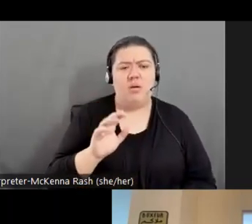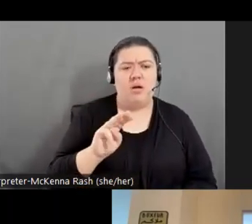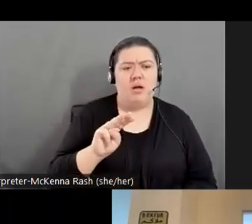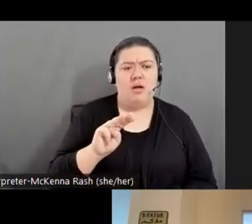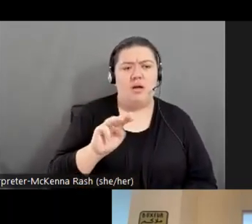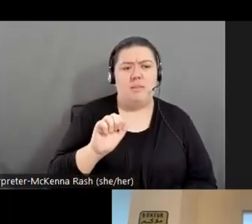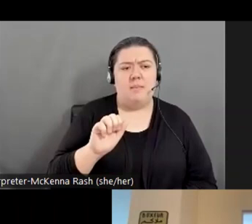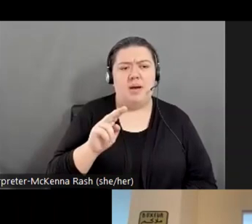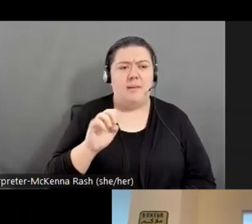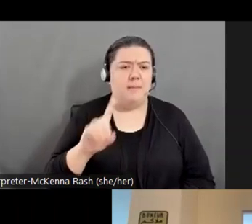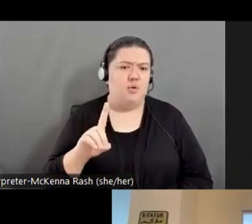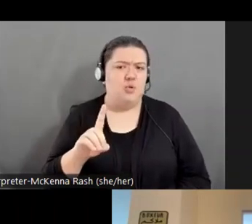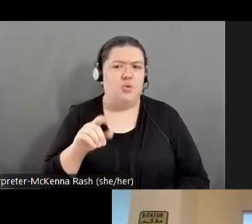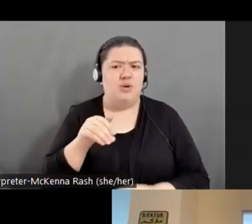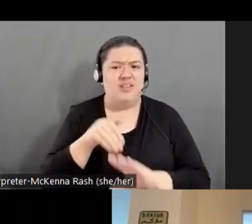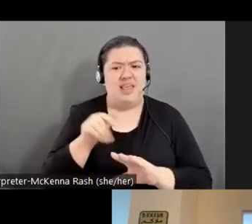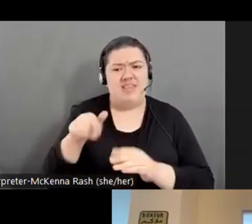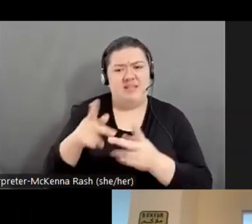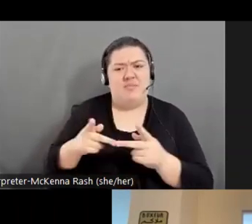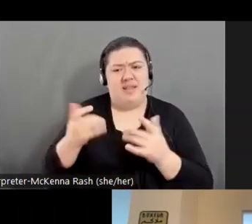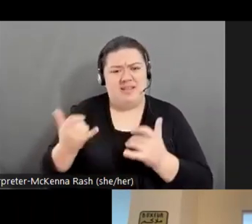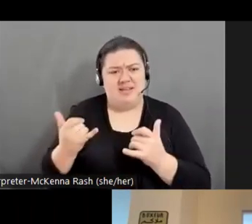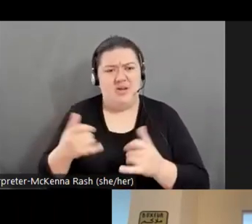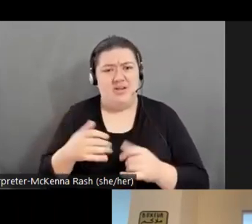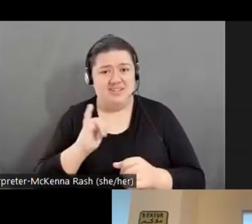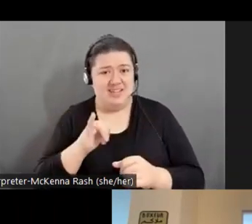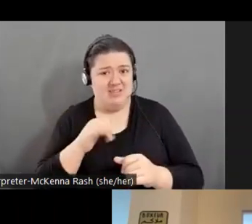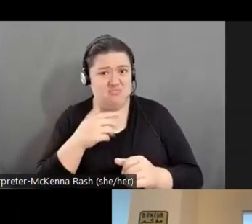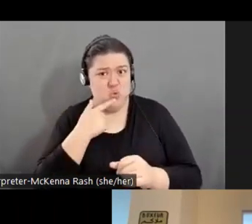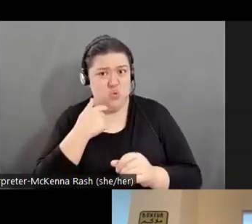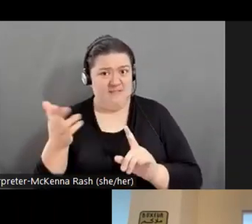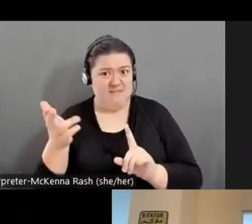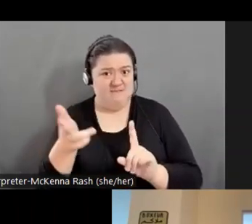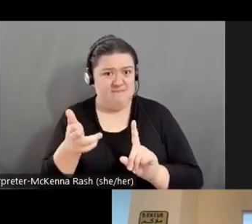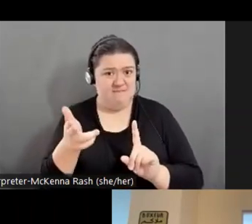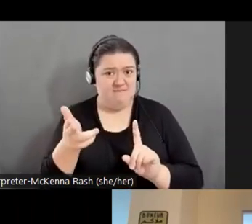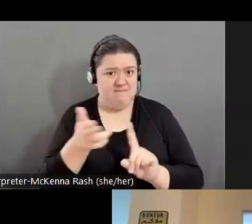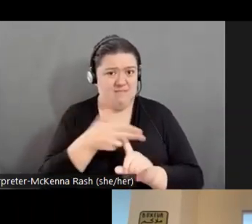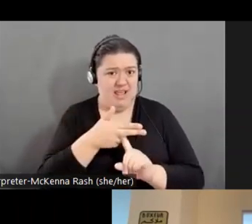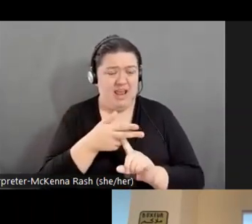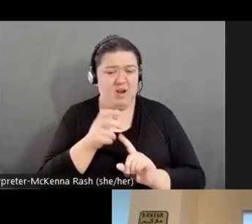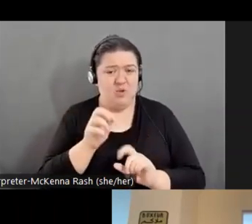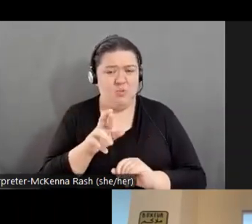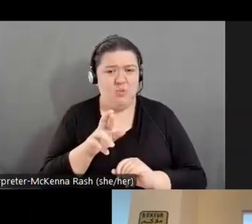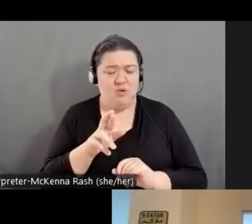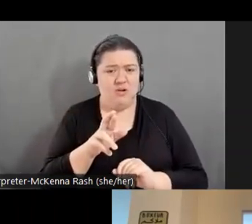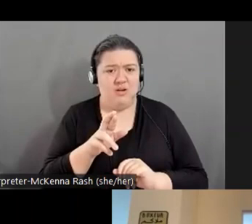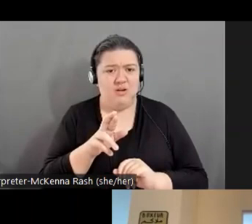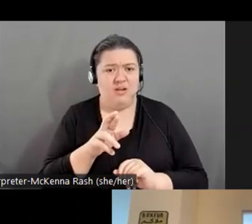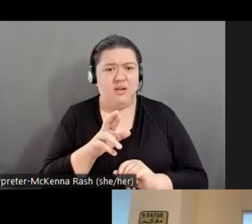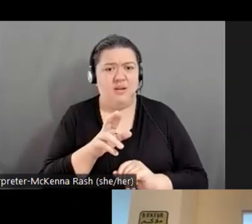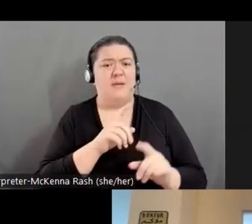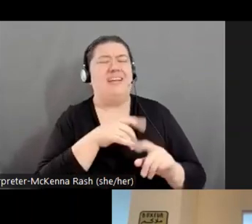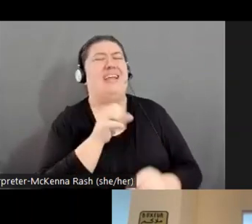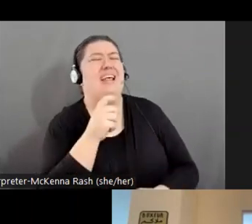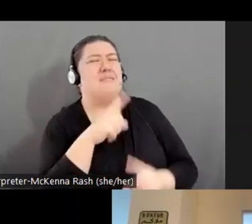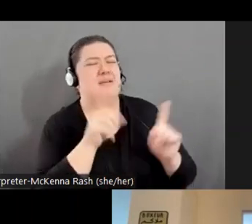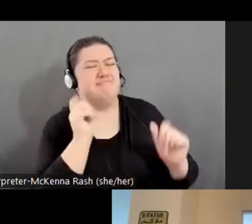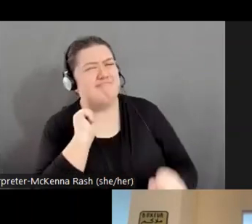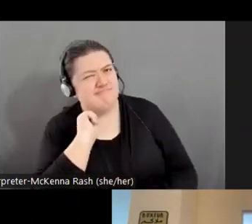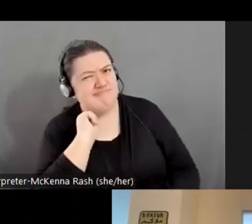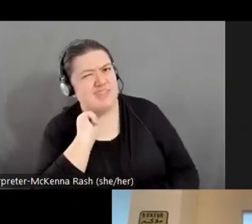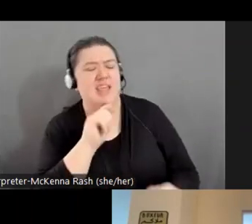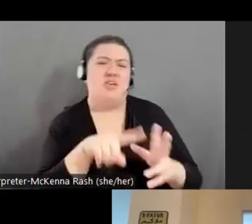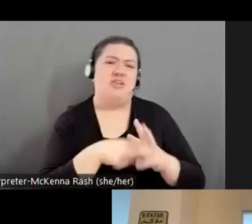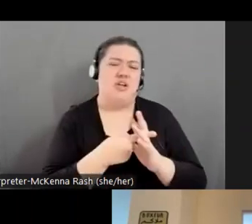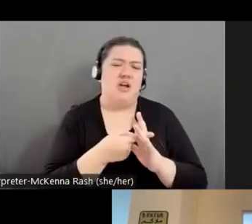now." Right. Does that set up a red flag, or is that? It does, but here's, so we're starting to get into,